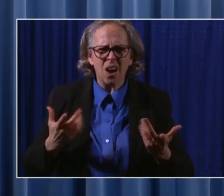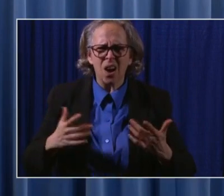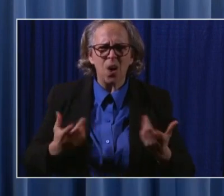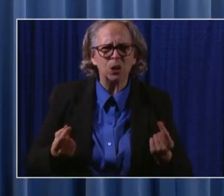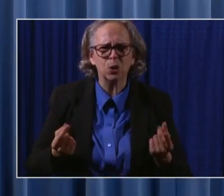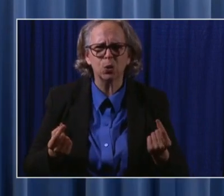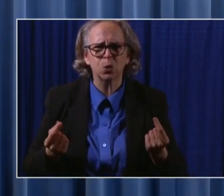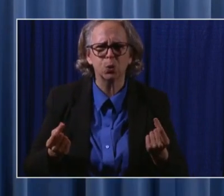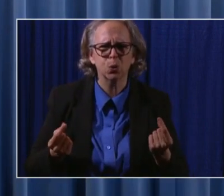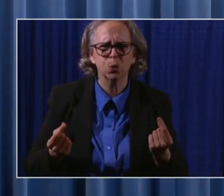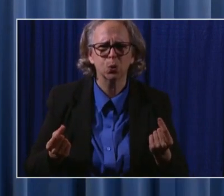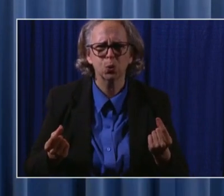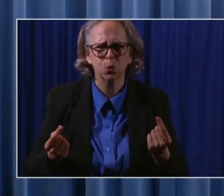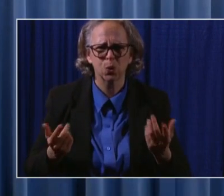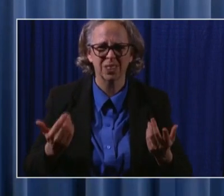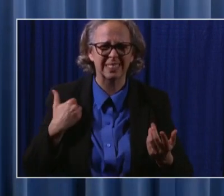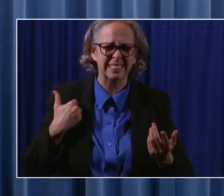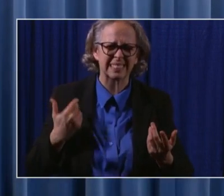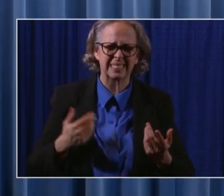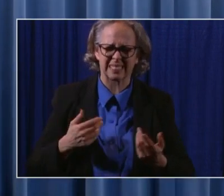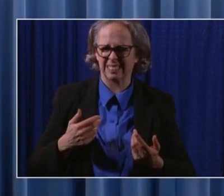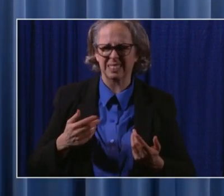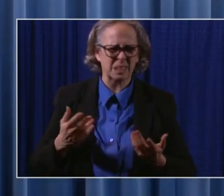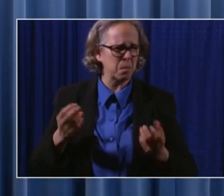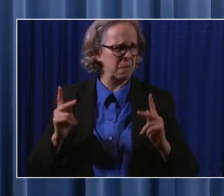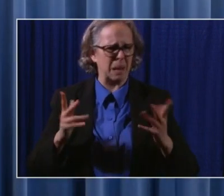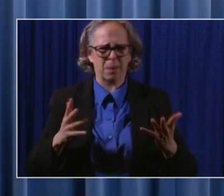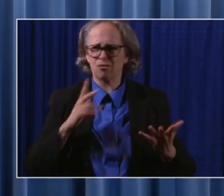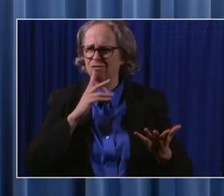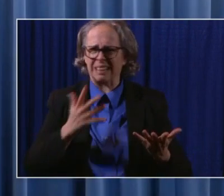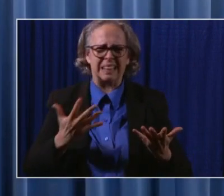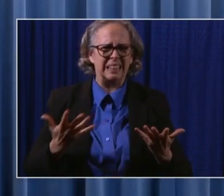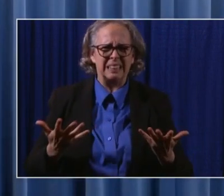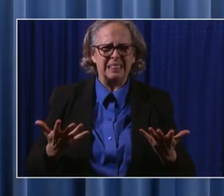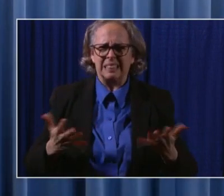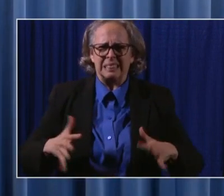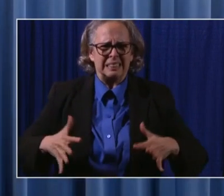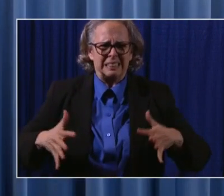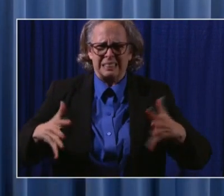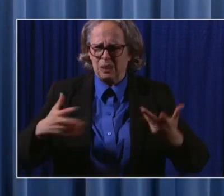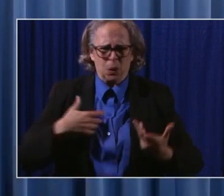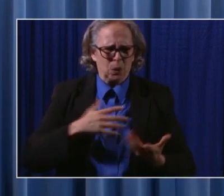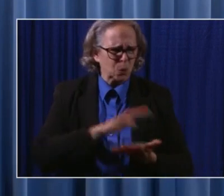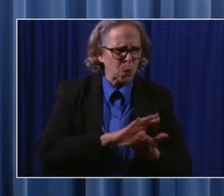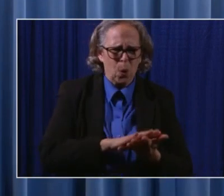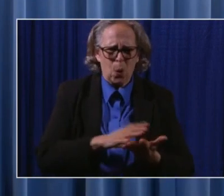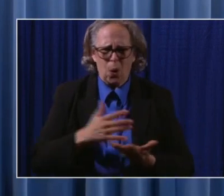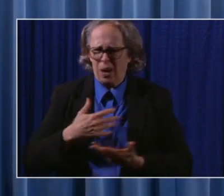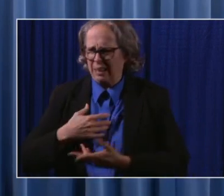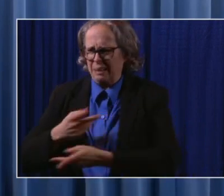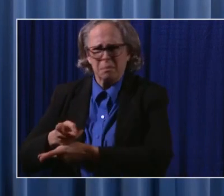People are obviously very, very interested, particularly with school about to start.